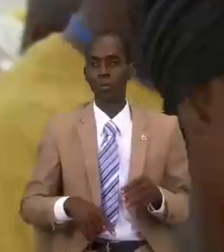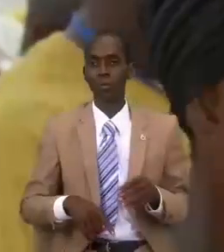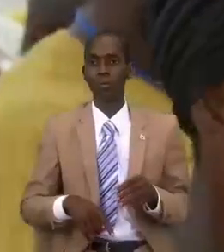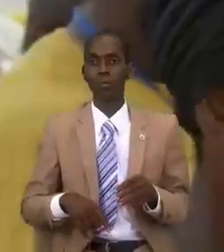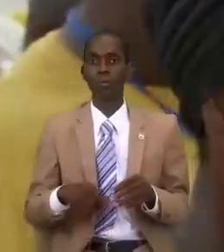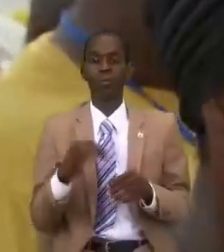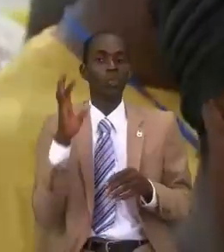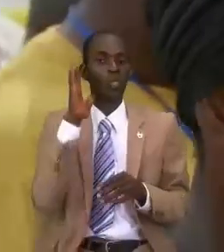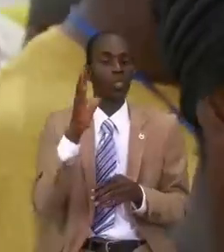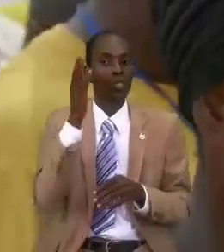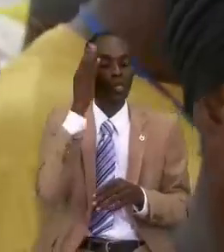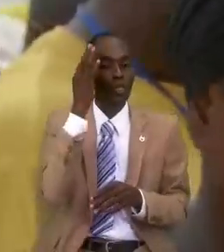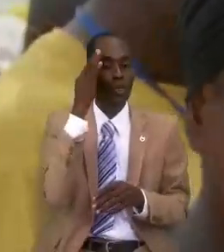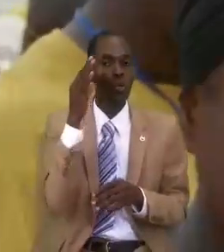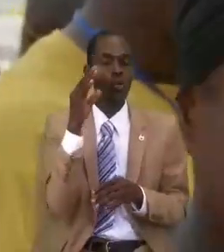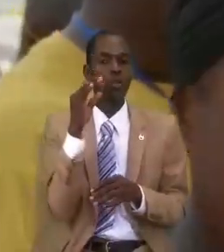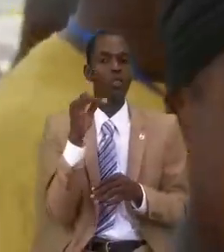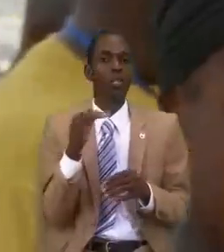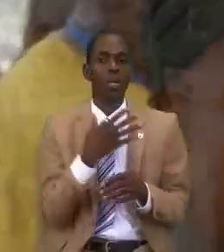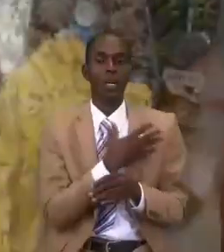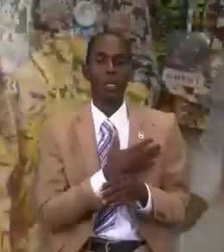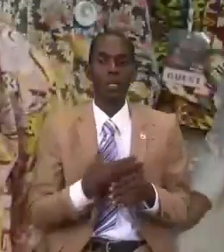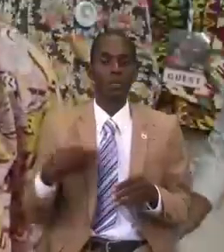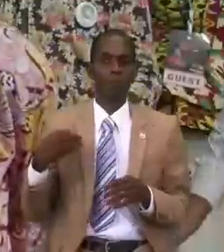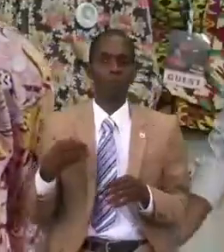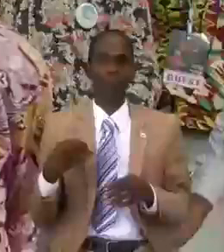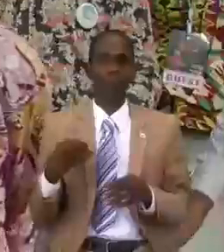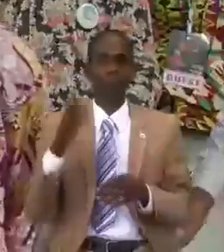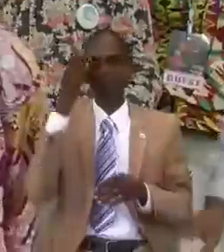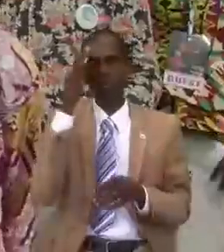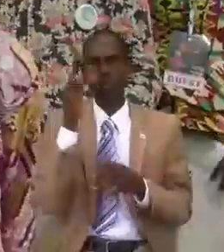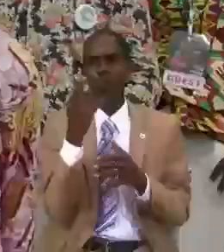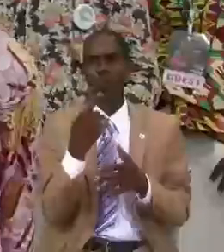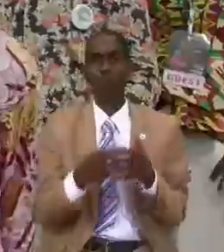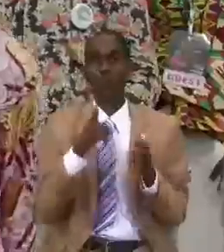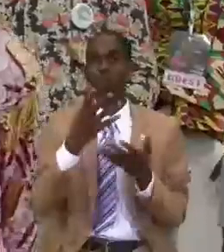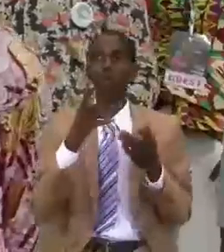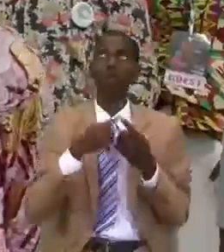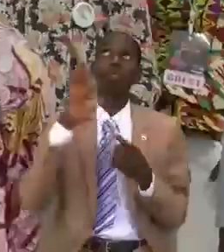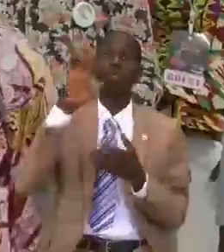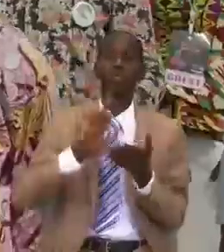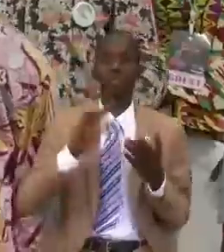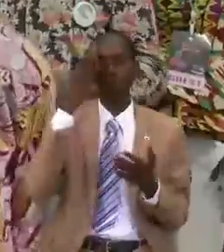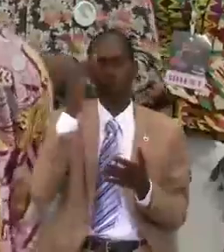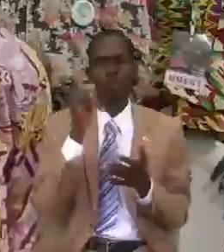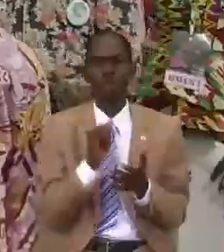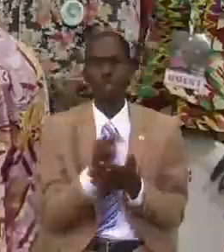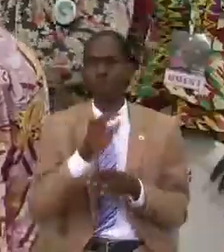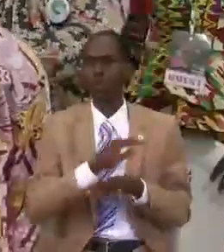him. He knows you want his glory. He knows you don't want to hinder yourself or hinder anyone else